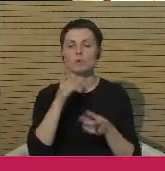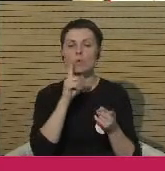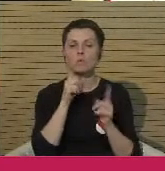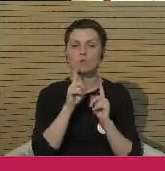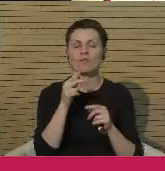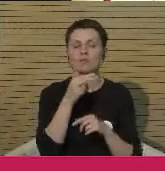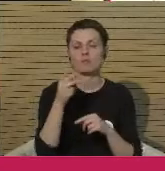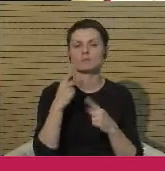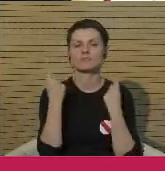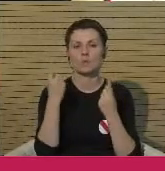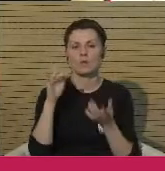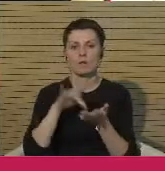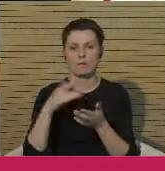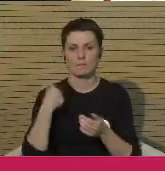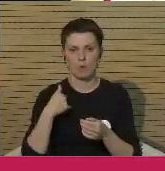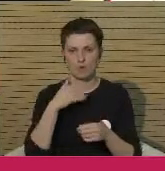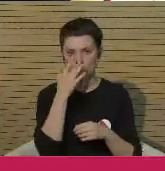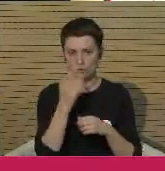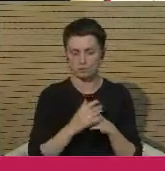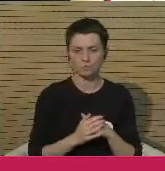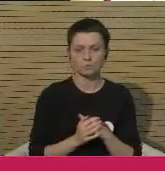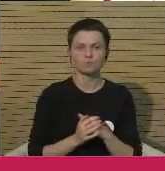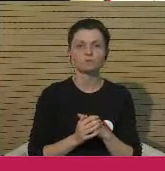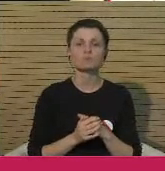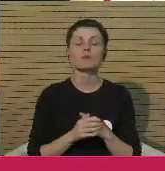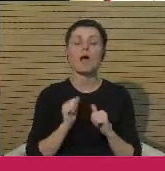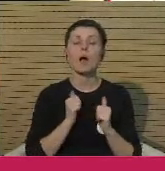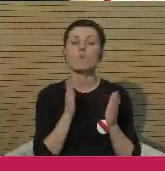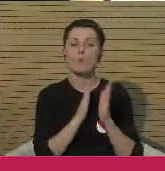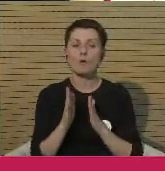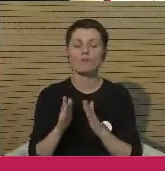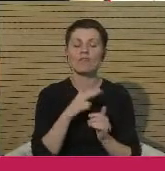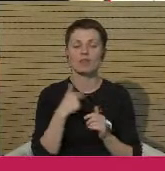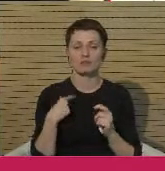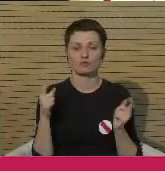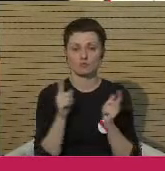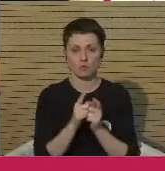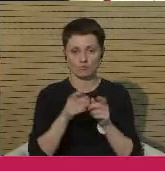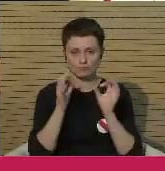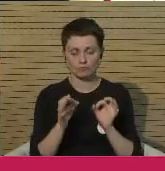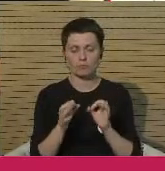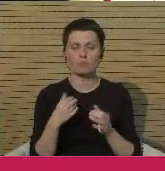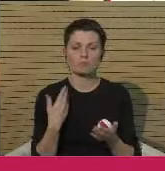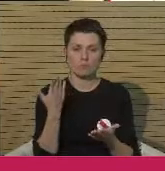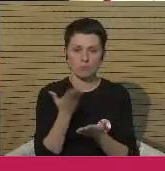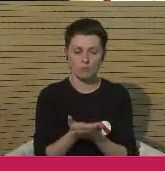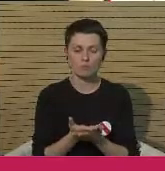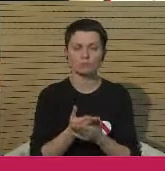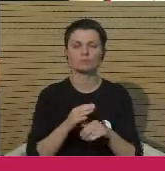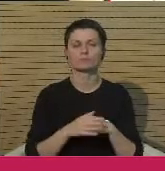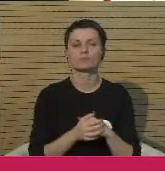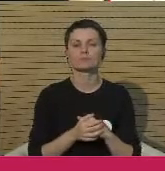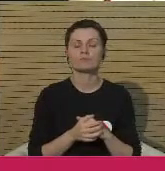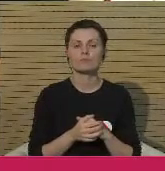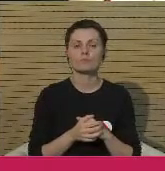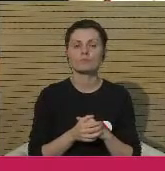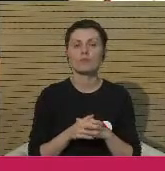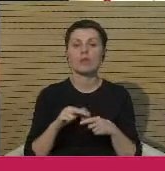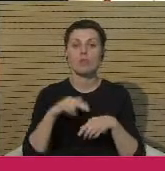talk about the situation in Belarus. So put some order to put some agenda to our meeting.